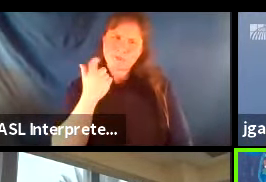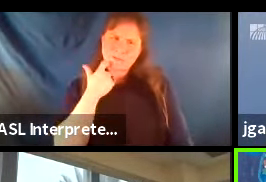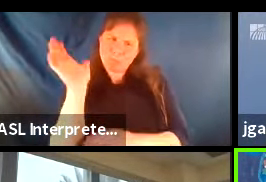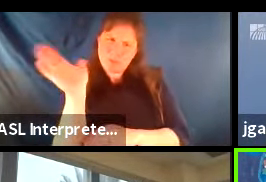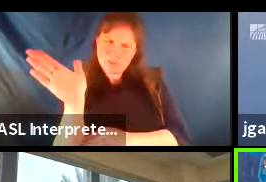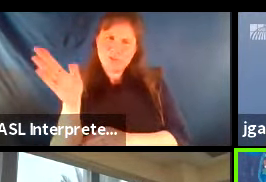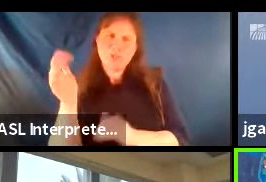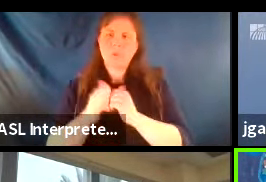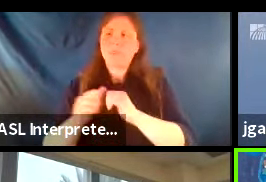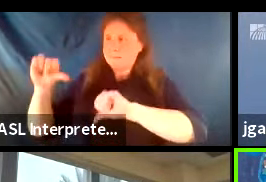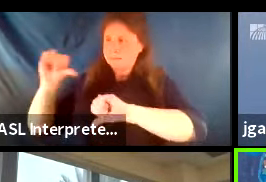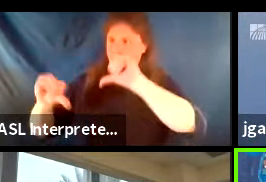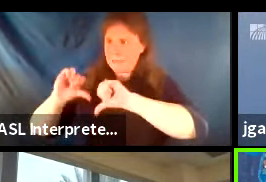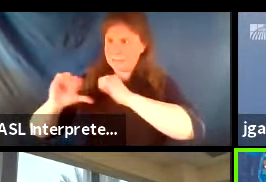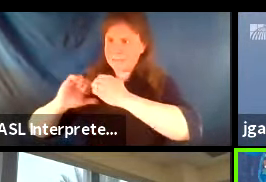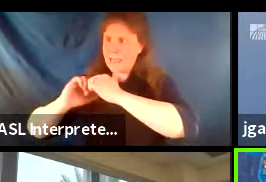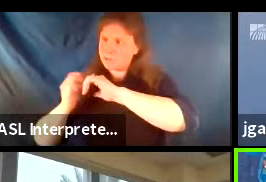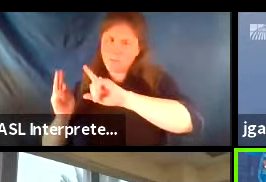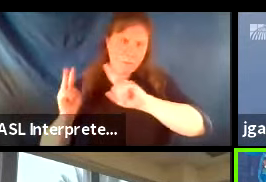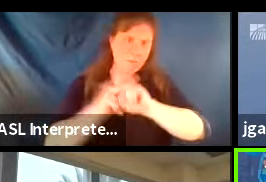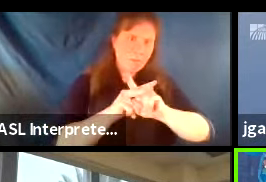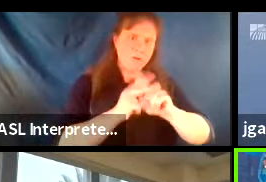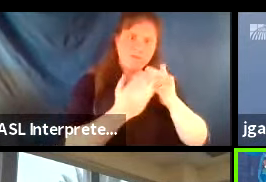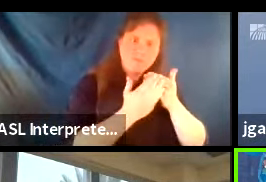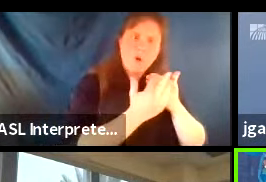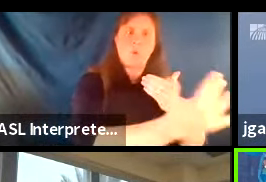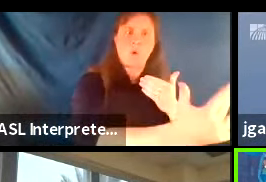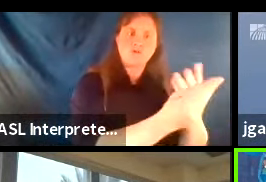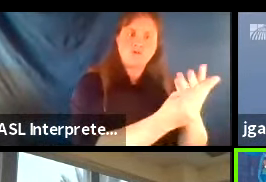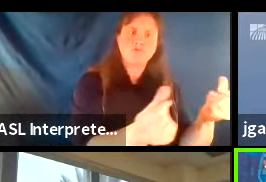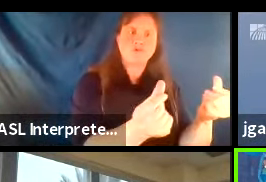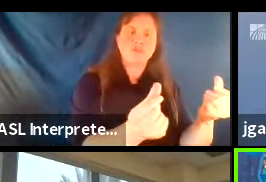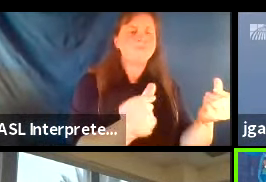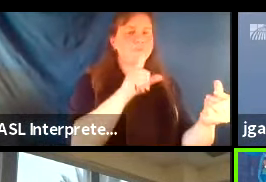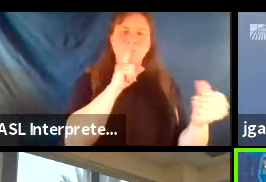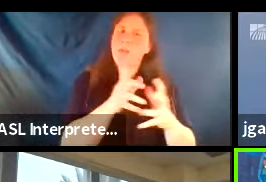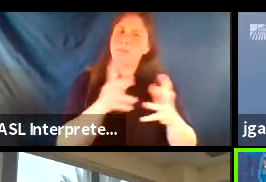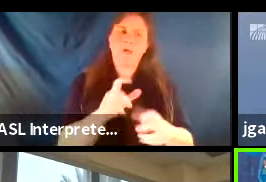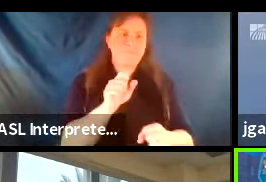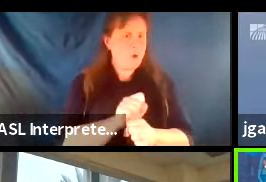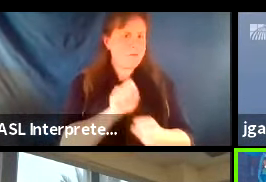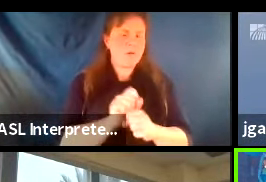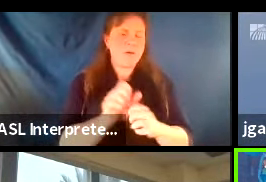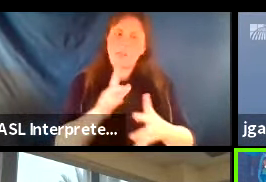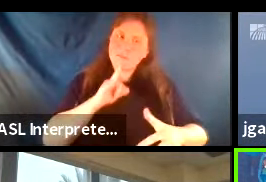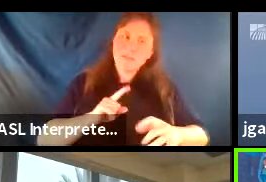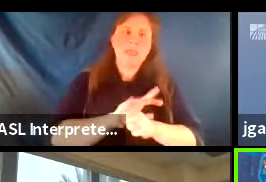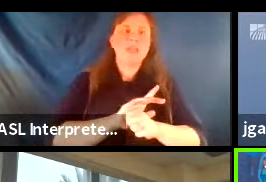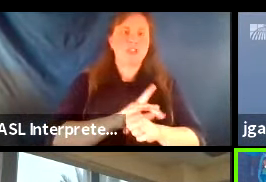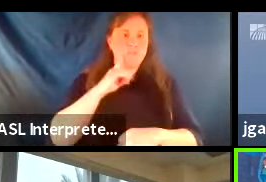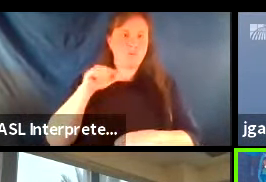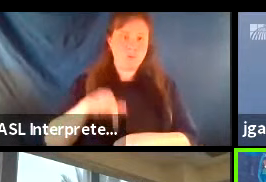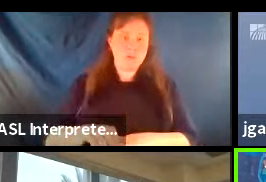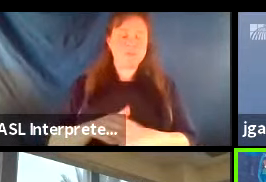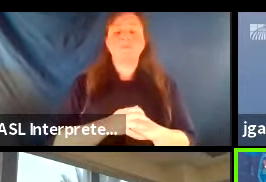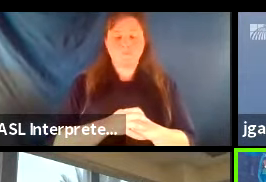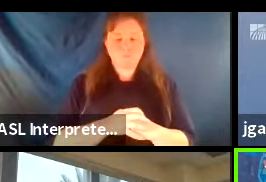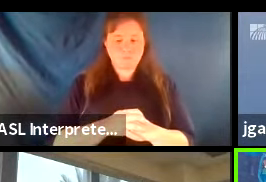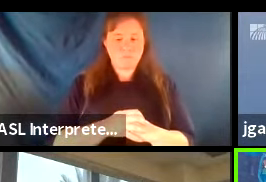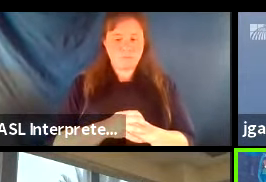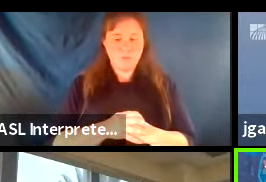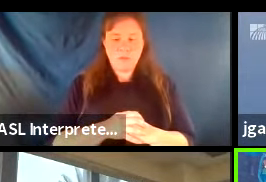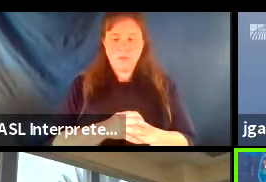for a solution forward. There's clearly a lot of work and dedication and commitment to this, and responsiveness to what